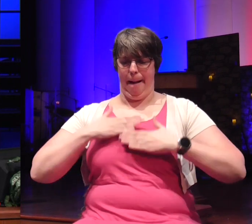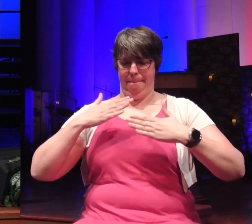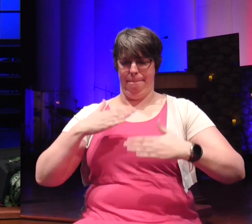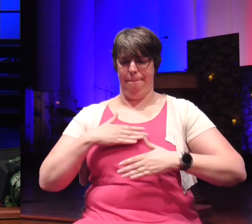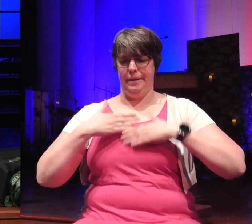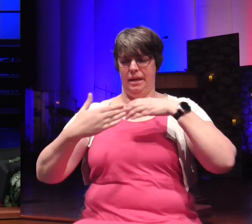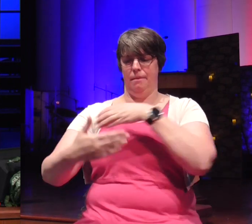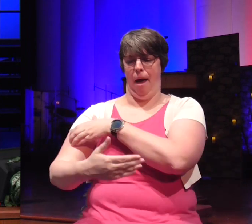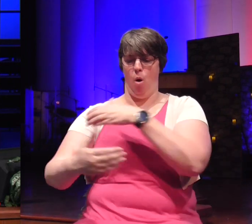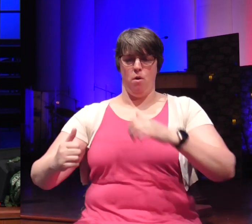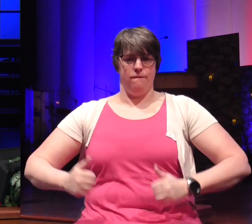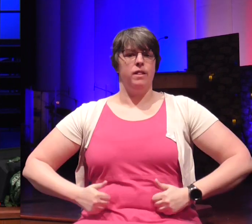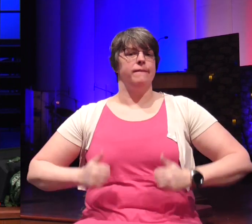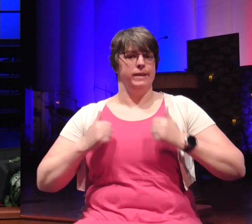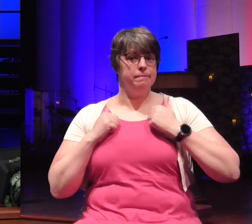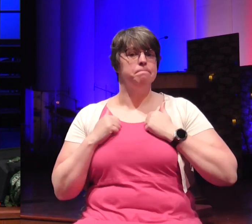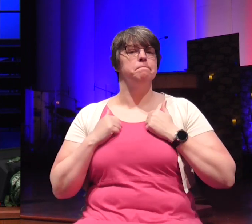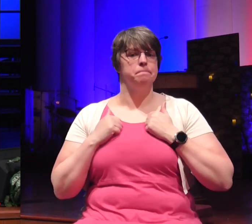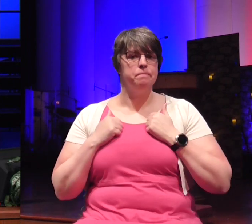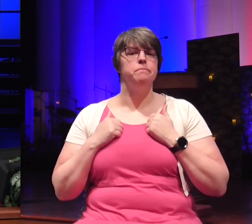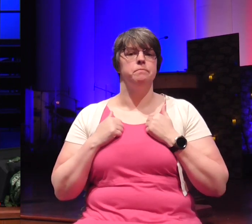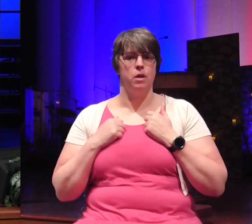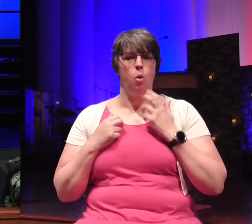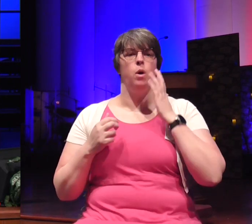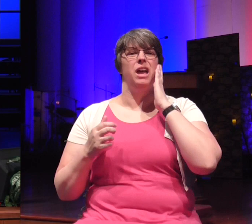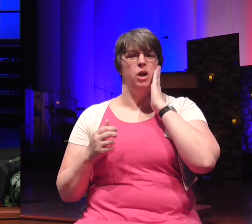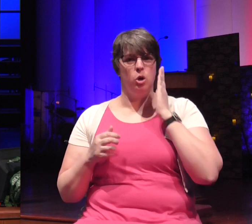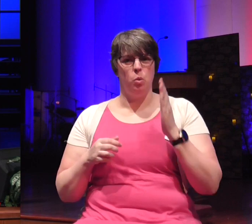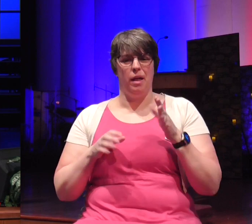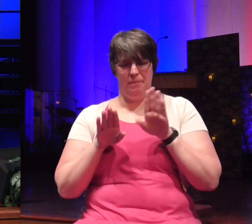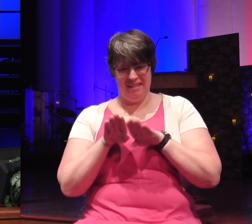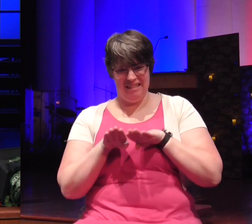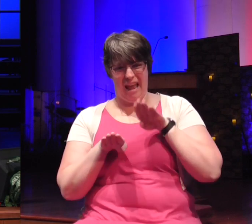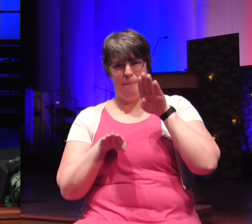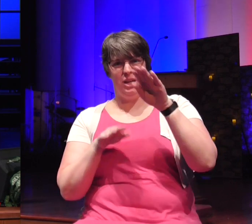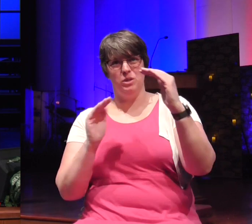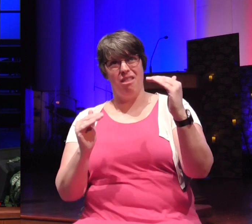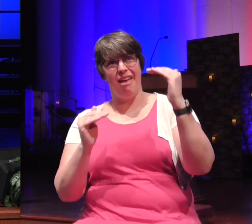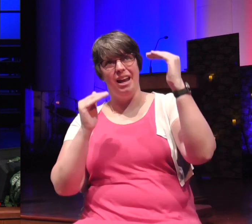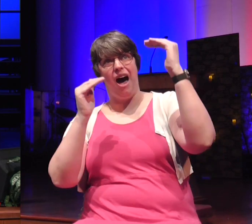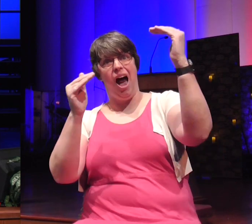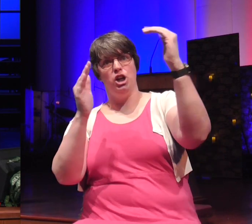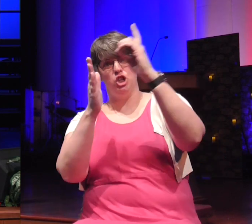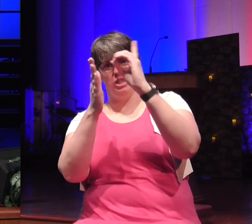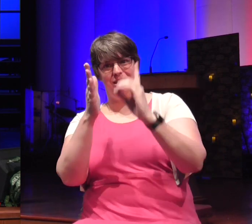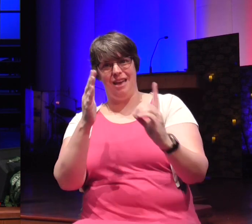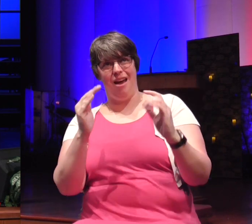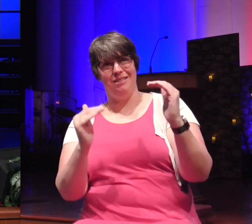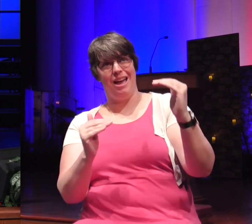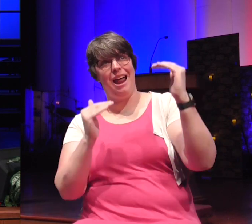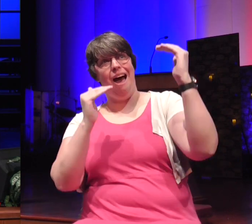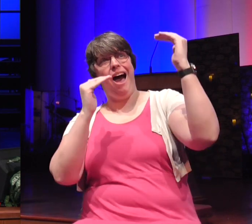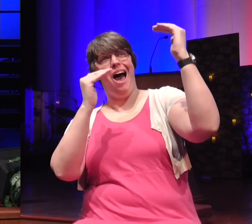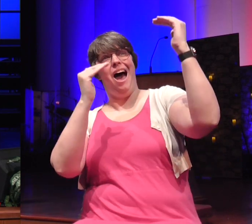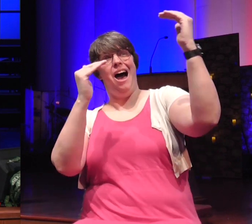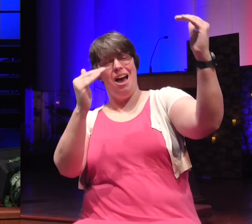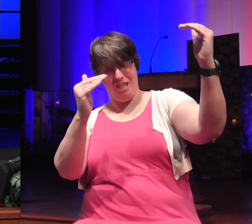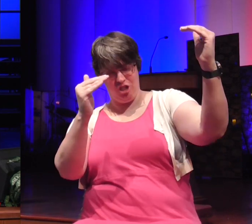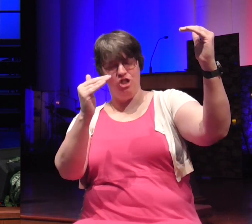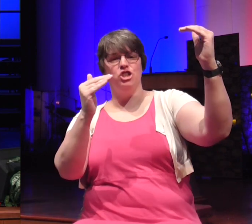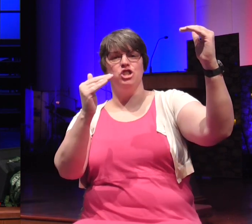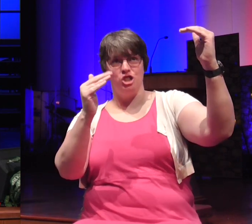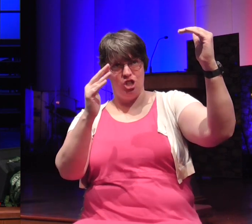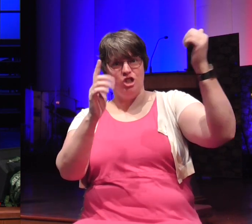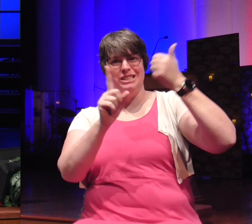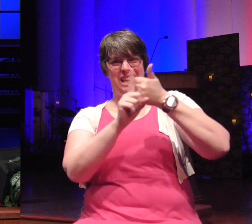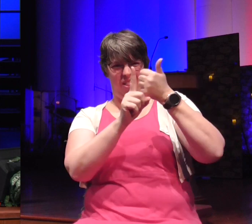powerful living. We'll be stepping into our higher design, our spiritual commission, to be healers,